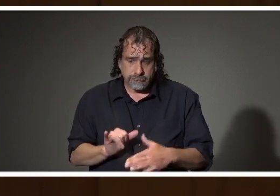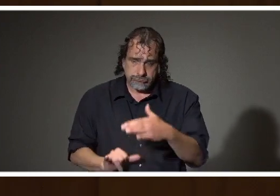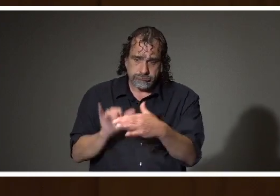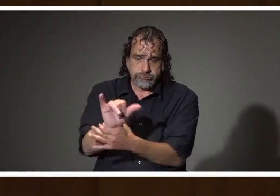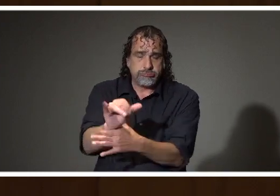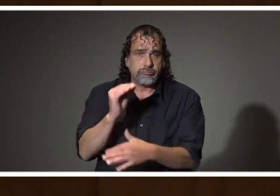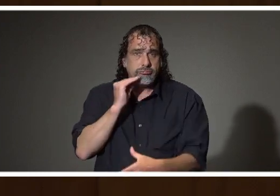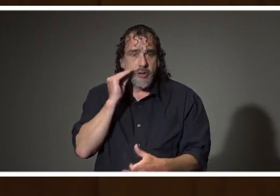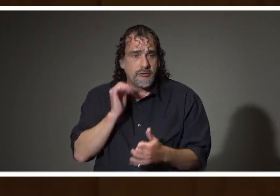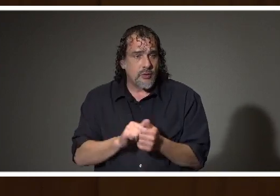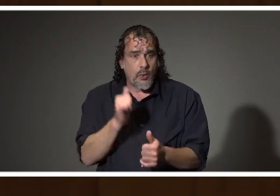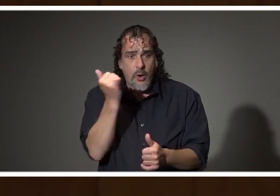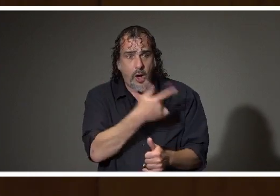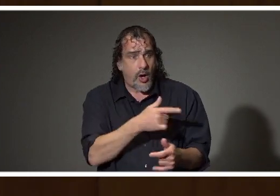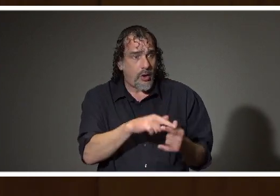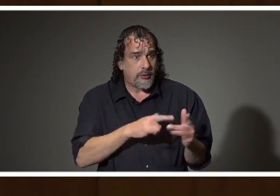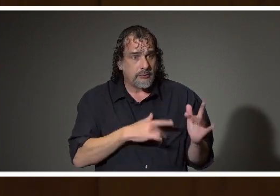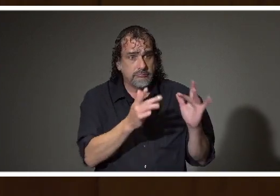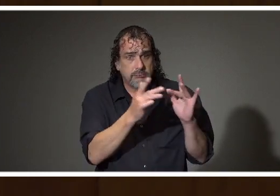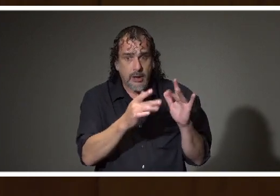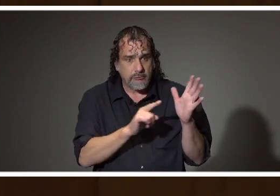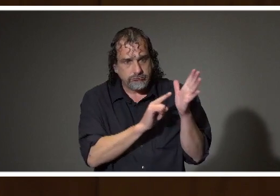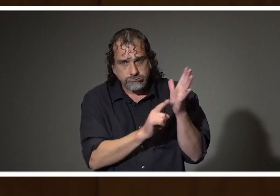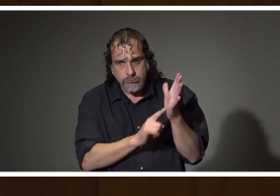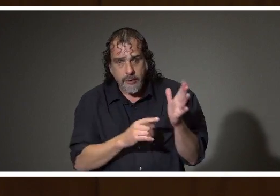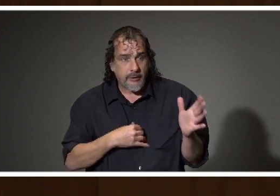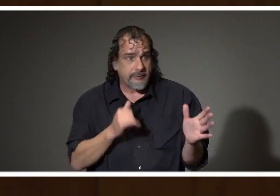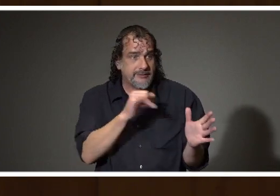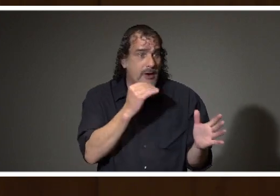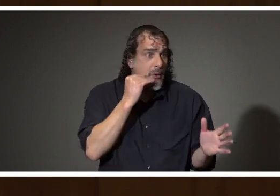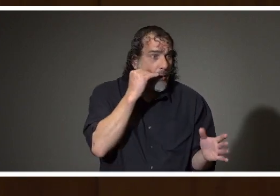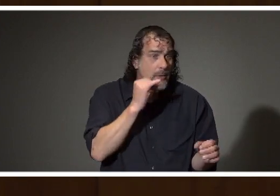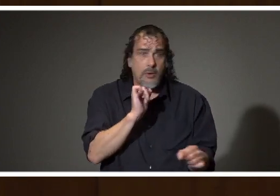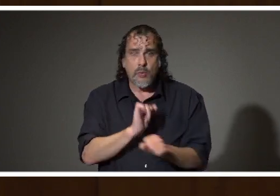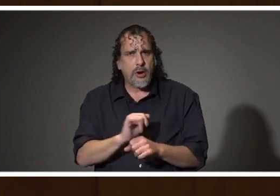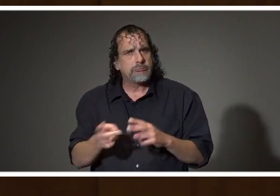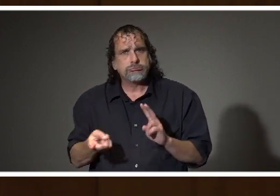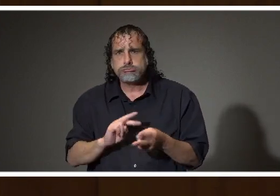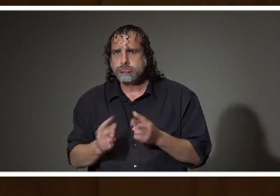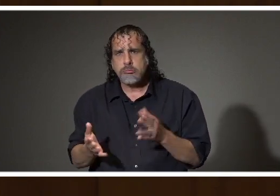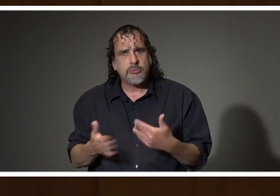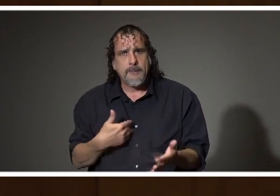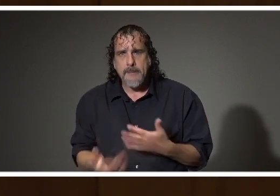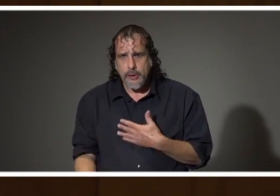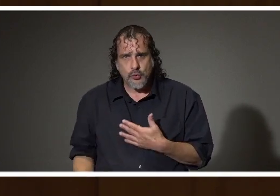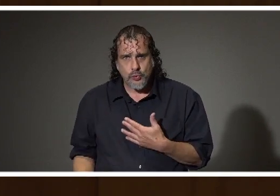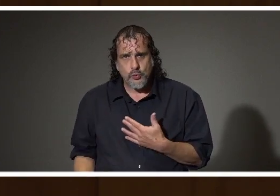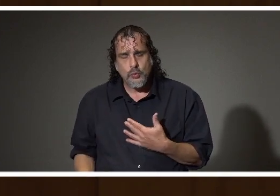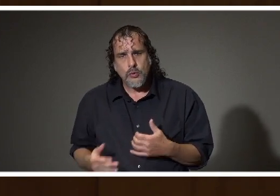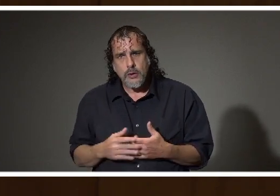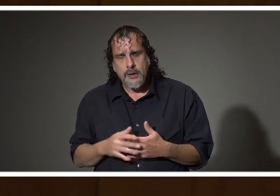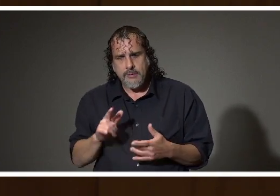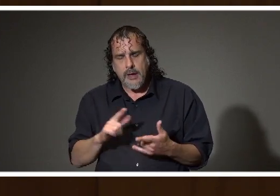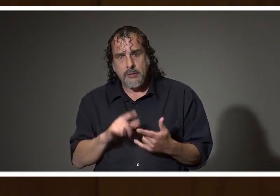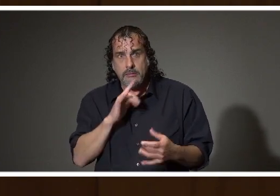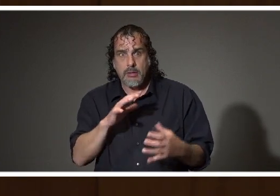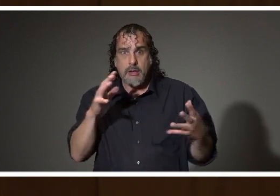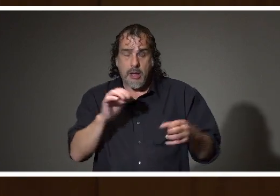who falls within that criteria, whether it's in the home environment or whether it's in the work environment. So you can imagine that's pretty labor